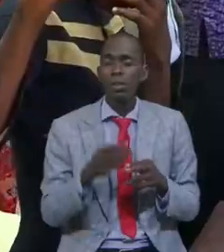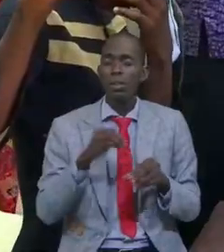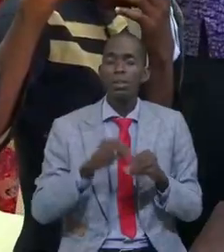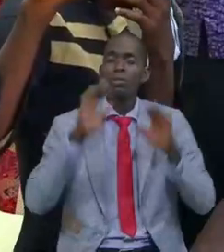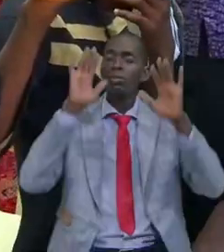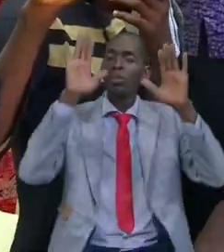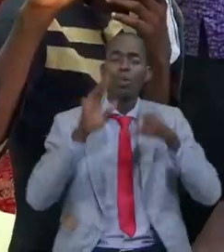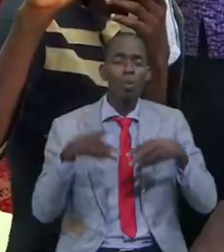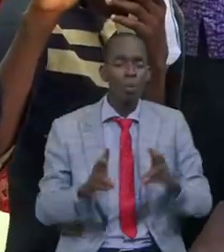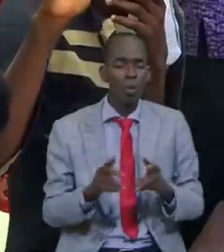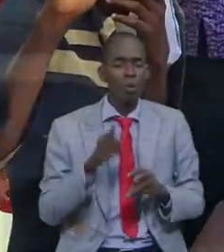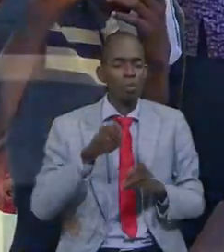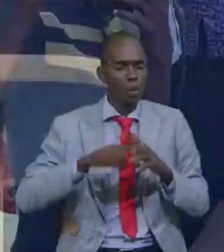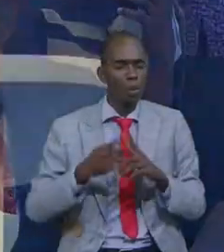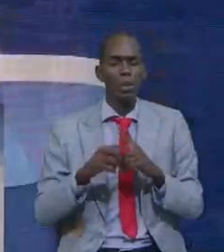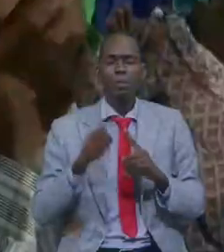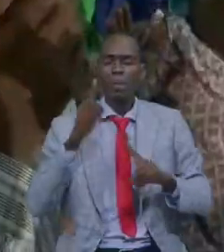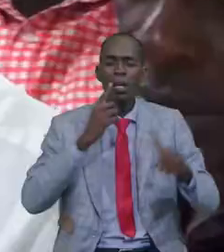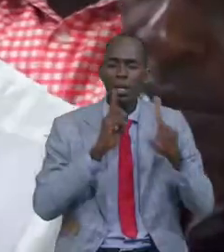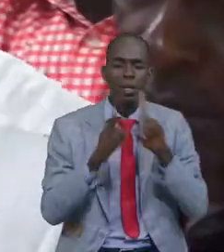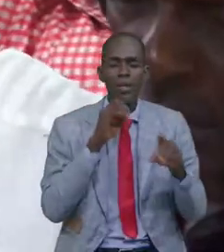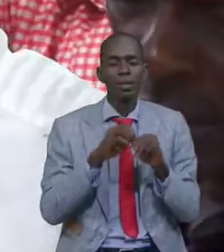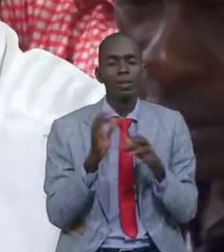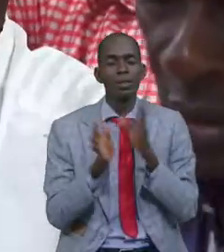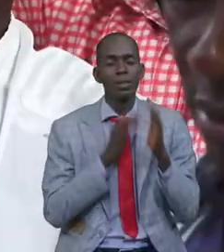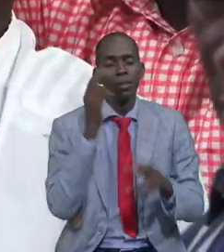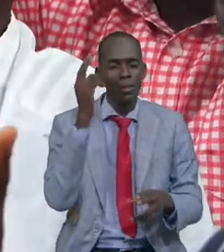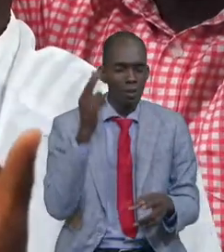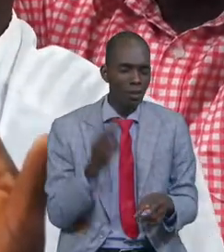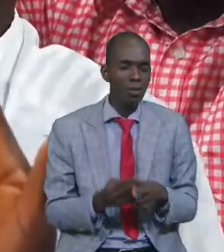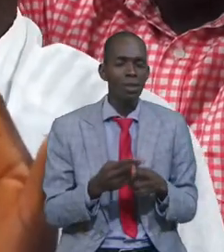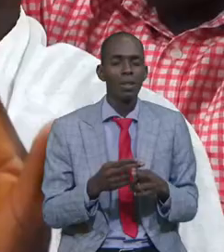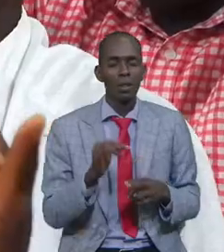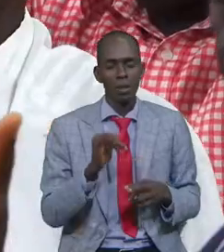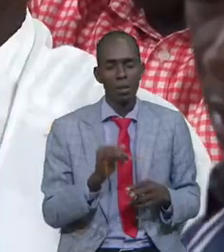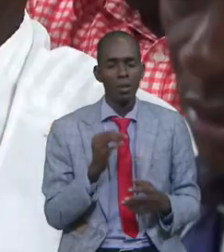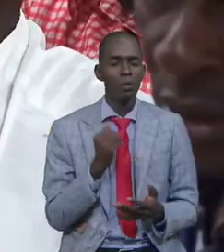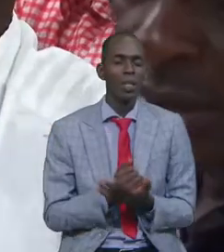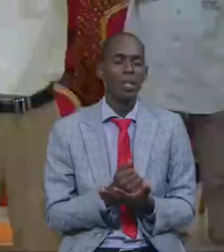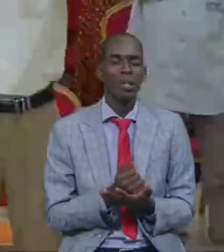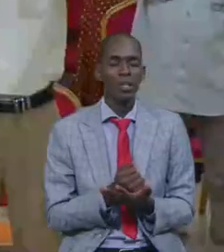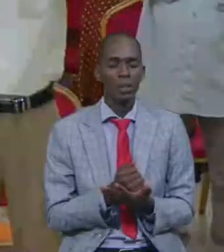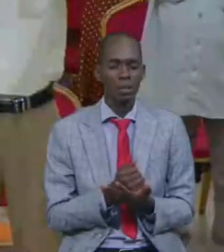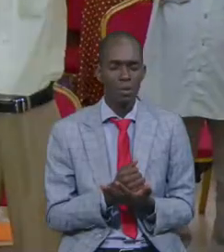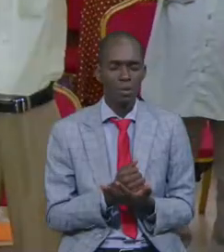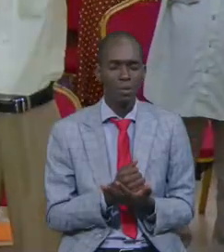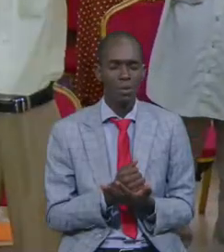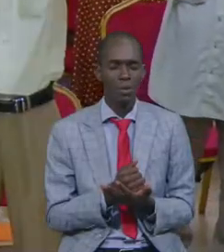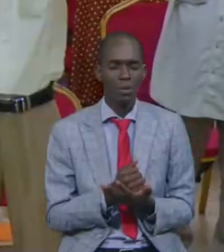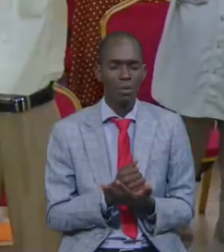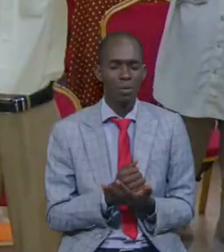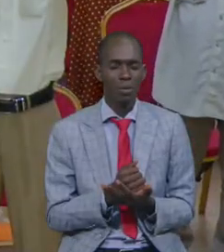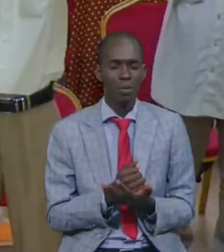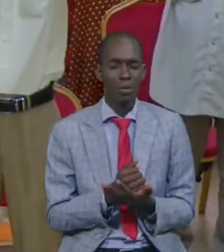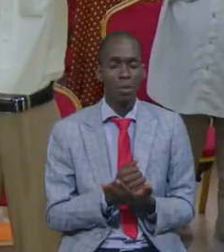Miraculously begin to speak. In Jesus' name.